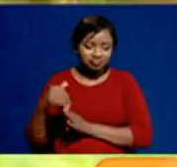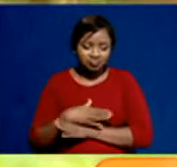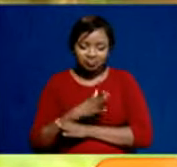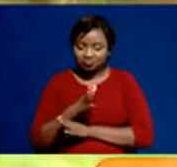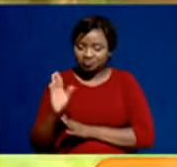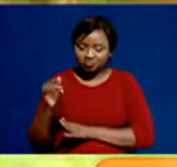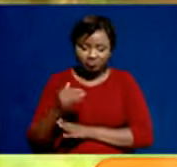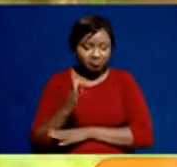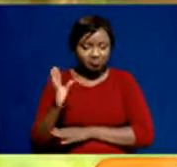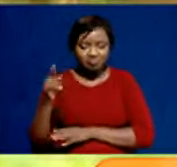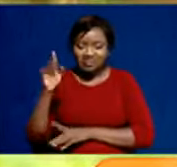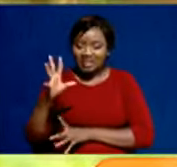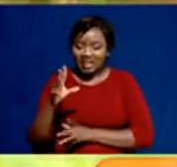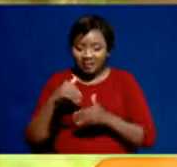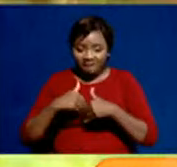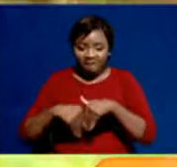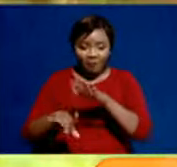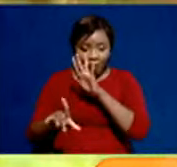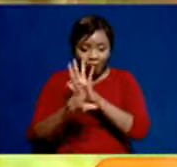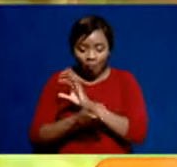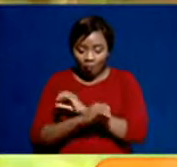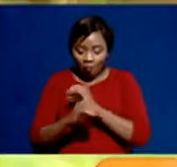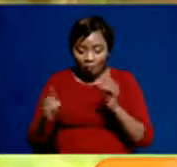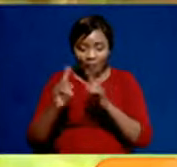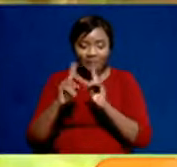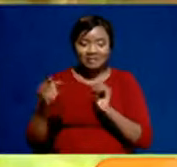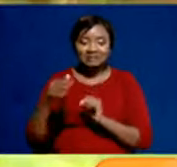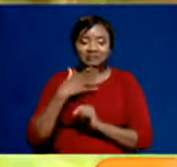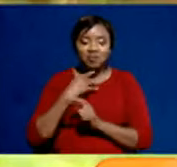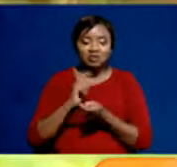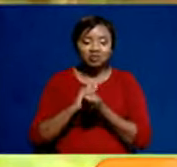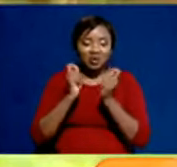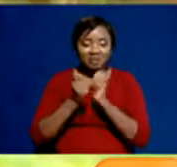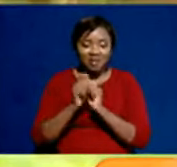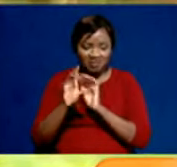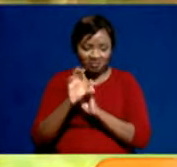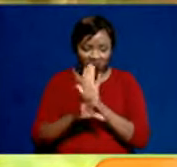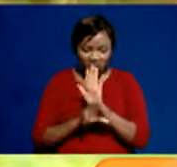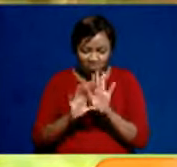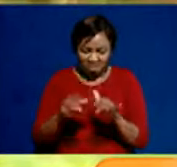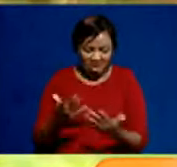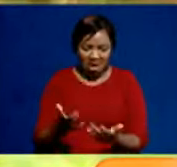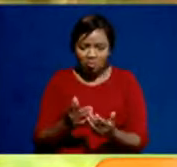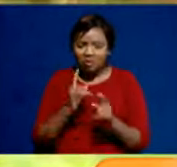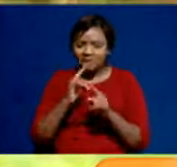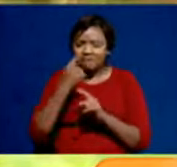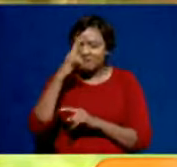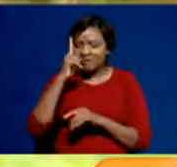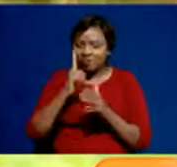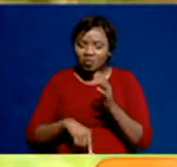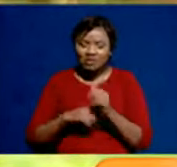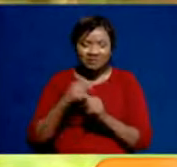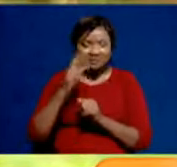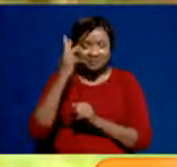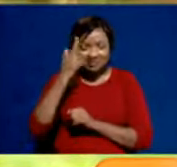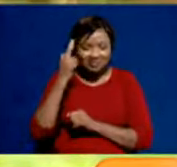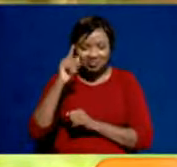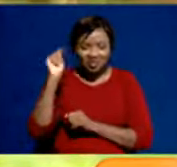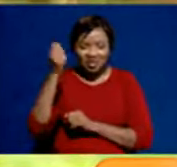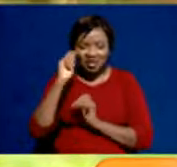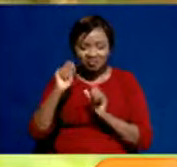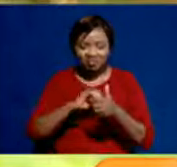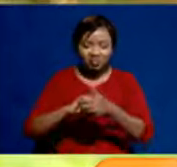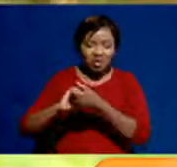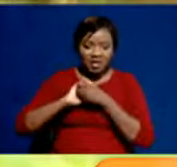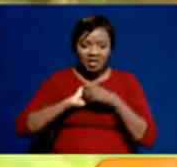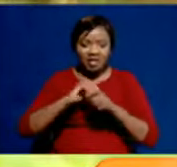that refuses to adhere to the law, yet they want to amend it. For what reason would Kenyans engage in constitutional amendments